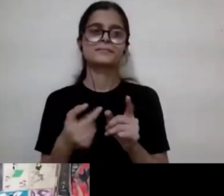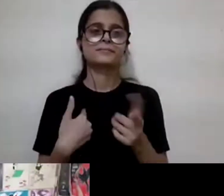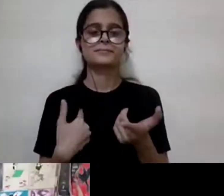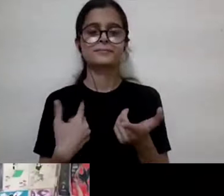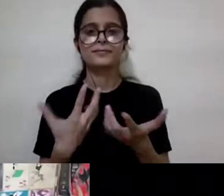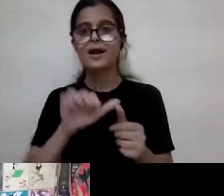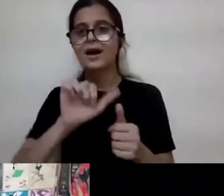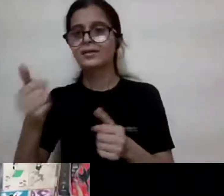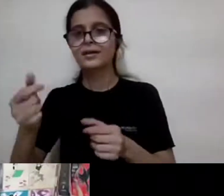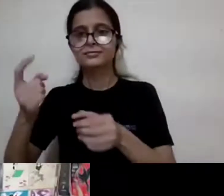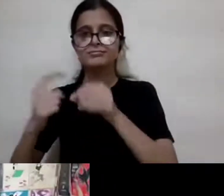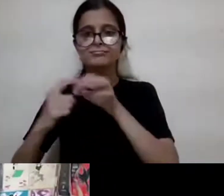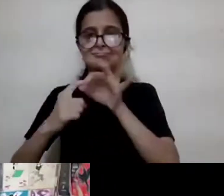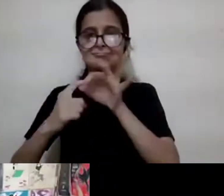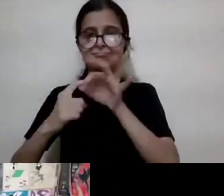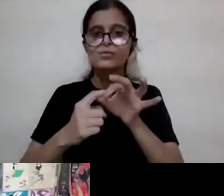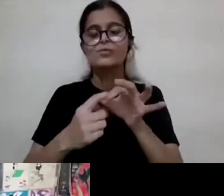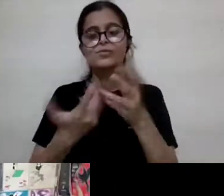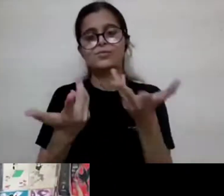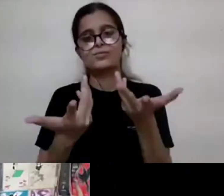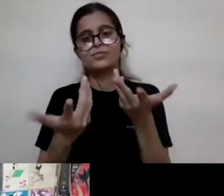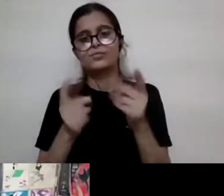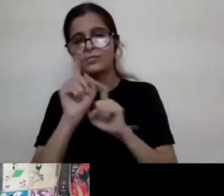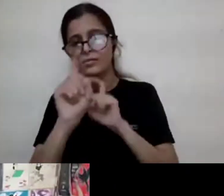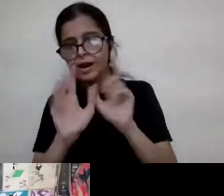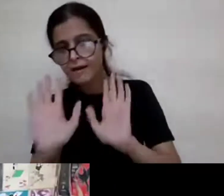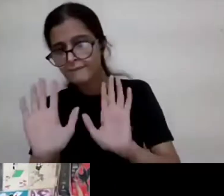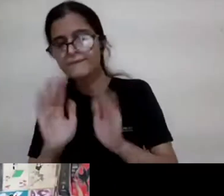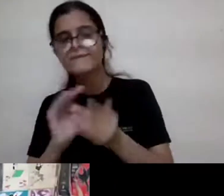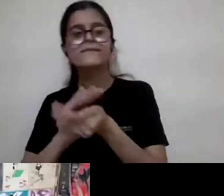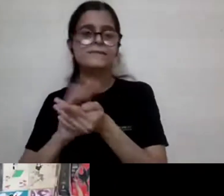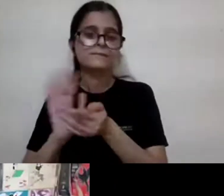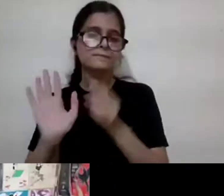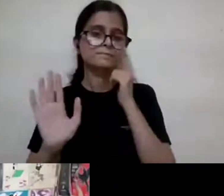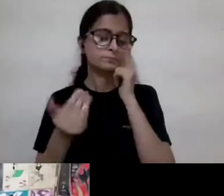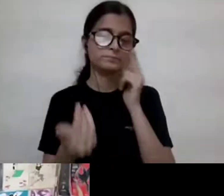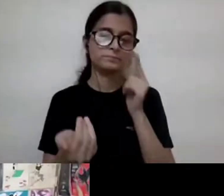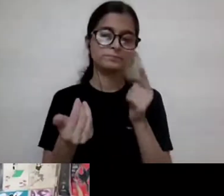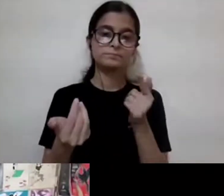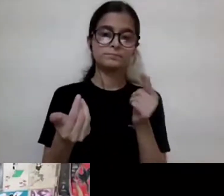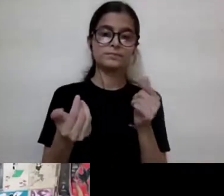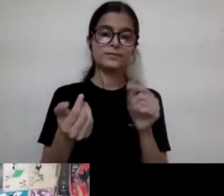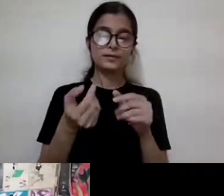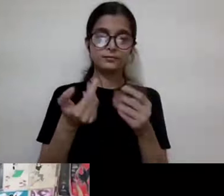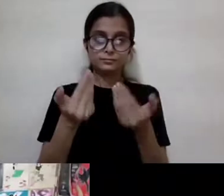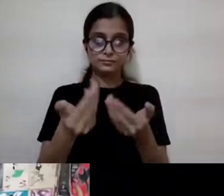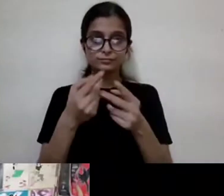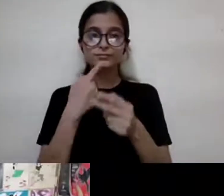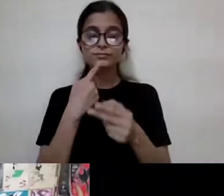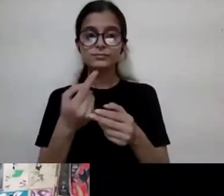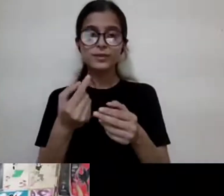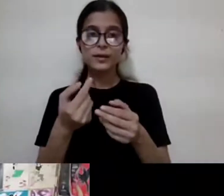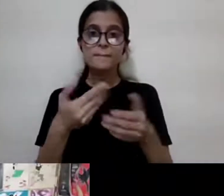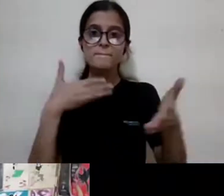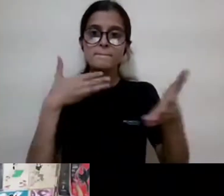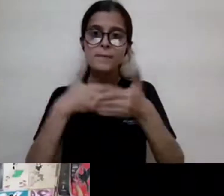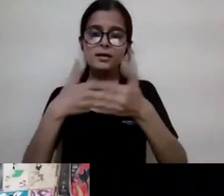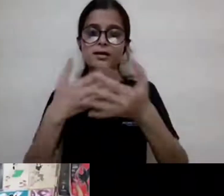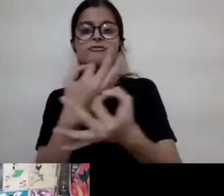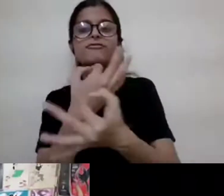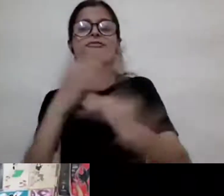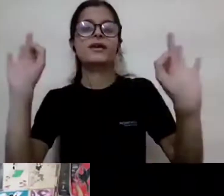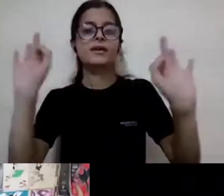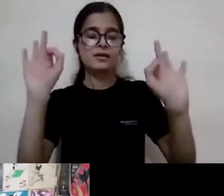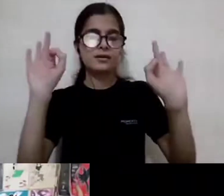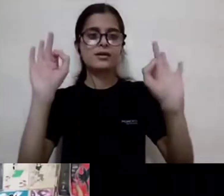fellow participants have. One is when you spoke about the difference between barrier-free, and you said